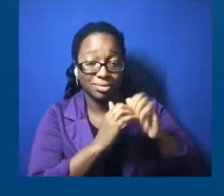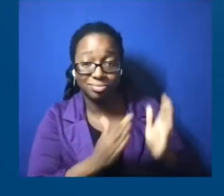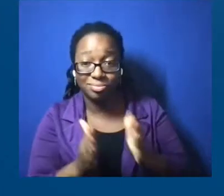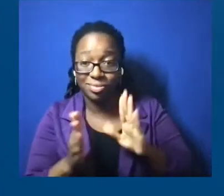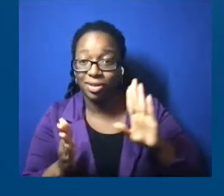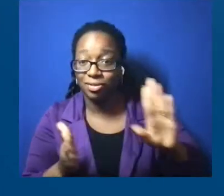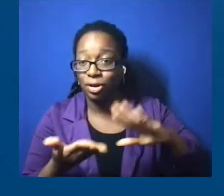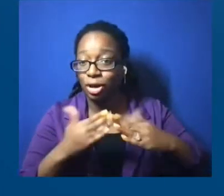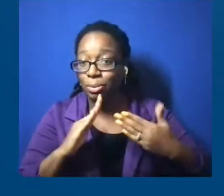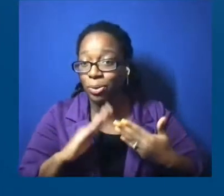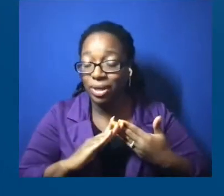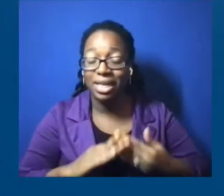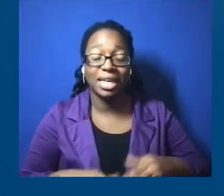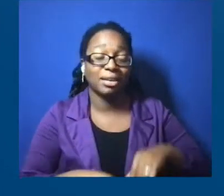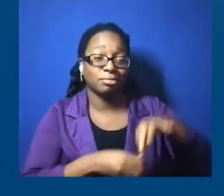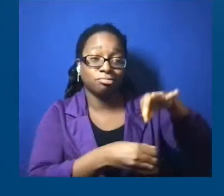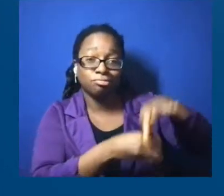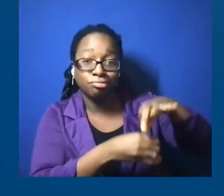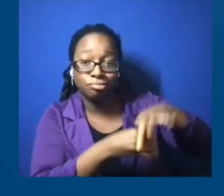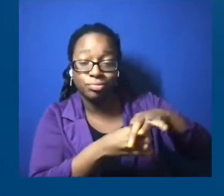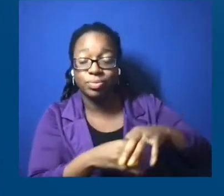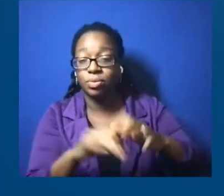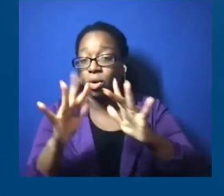the ballot, online and offline.